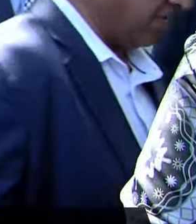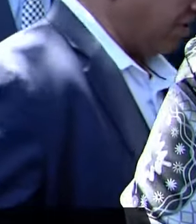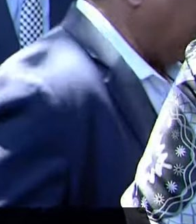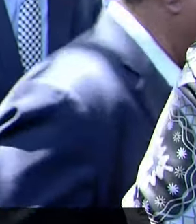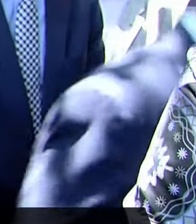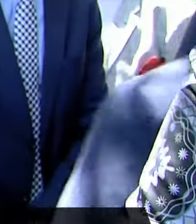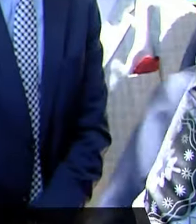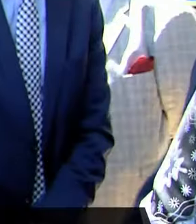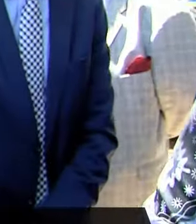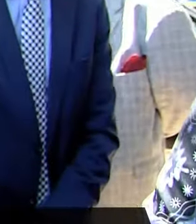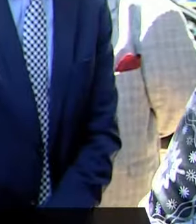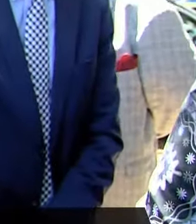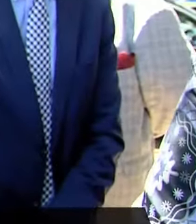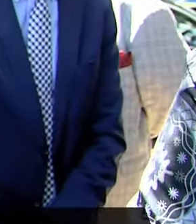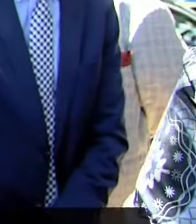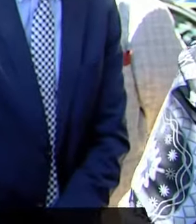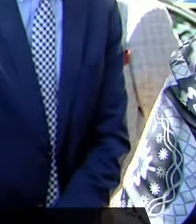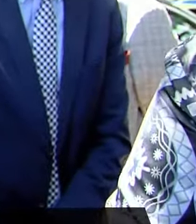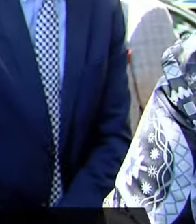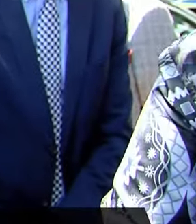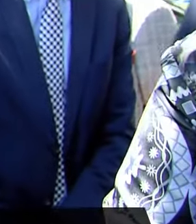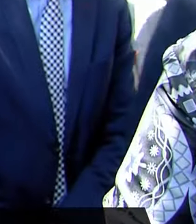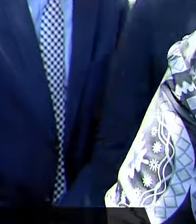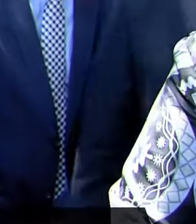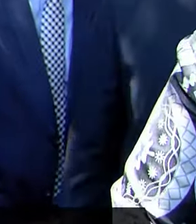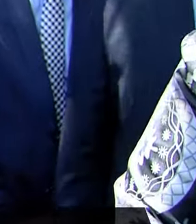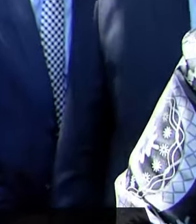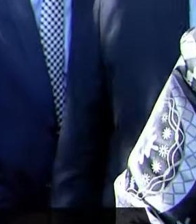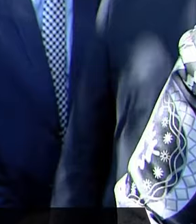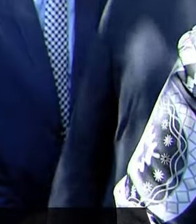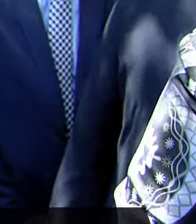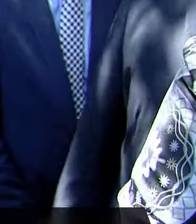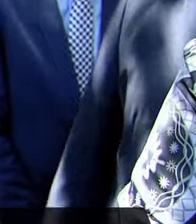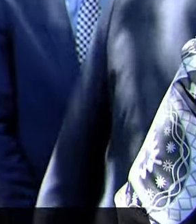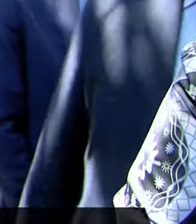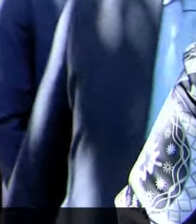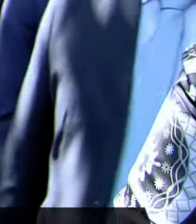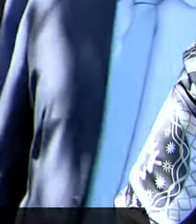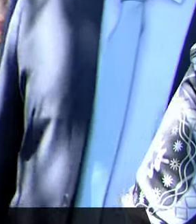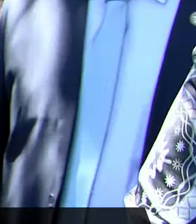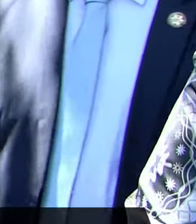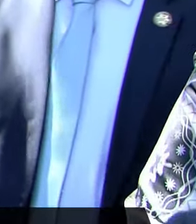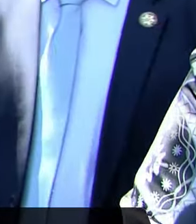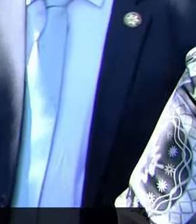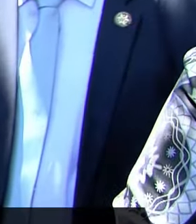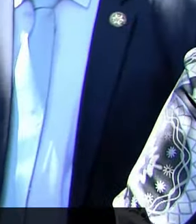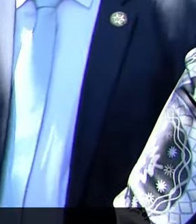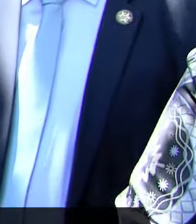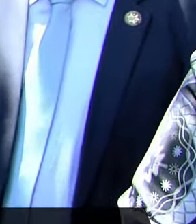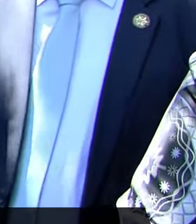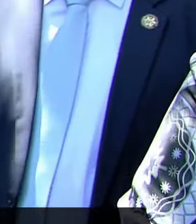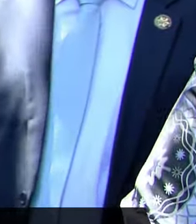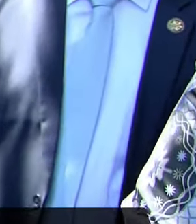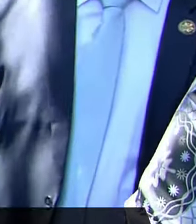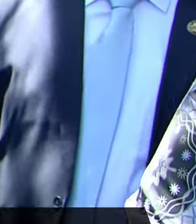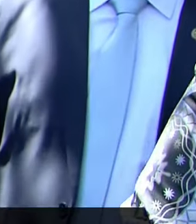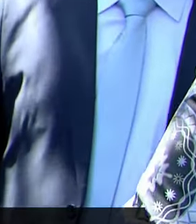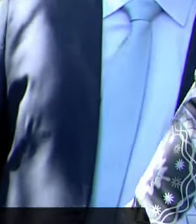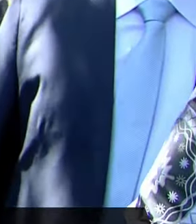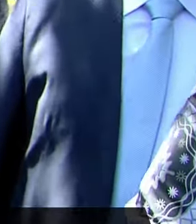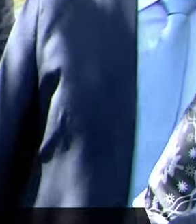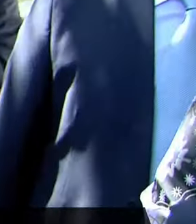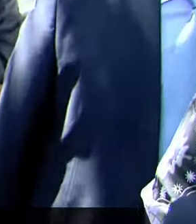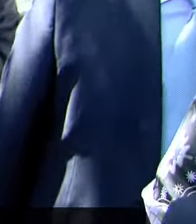defeat crime. I think you are in a very vantage point by having been a former president, so you know what we wouldn't ordinarily